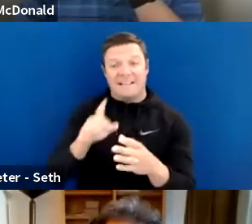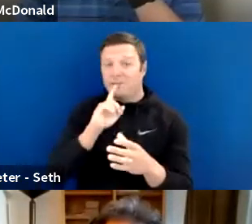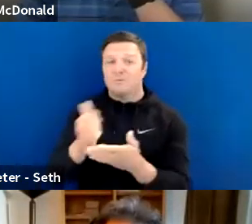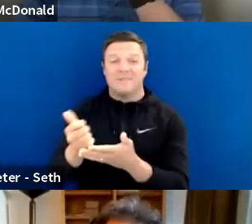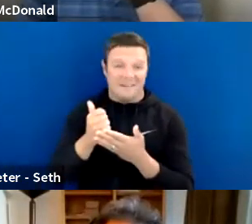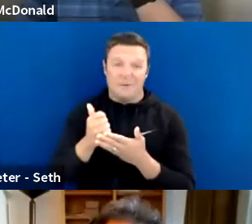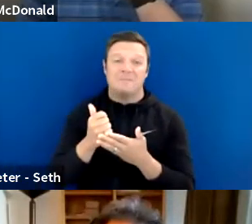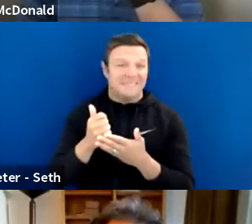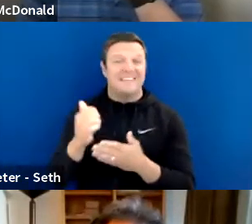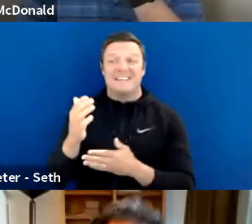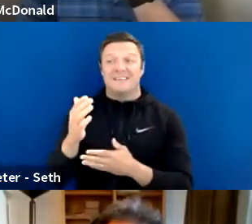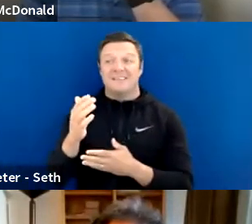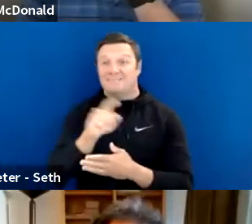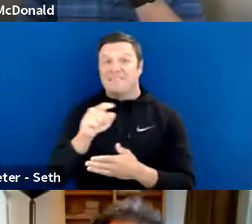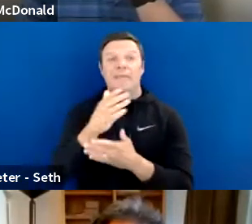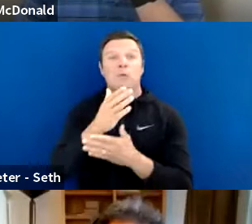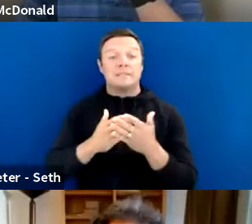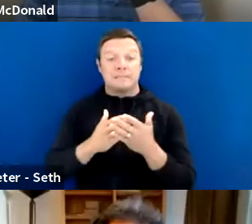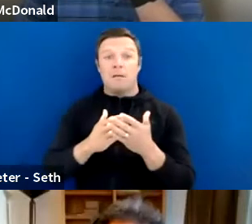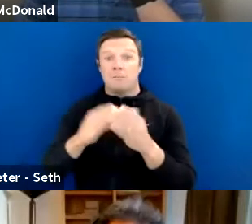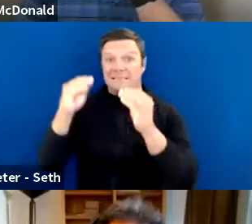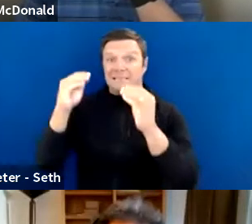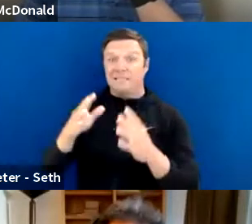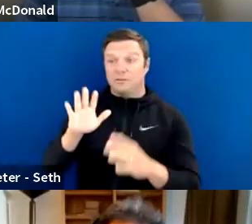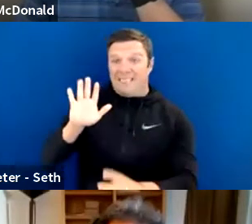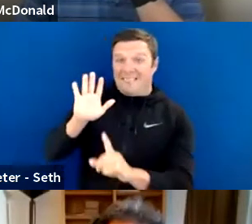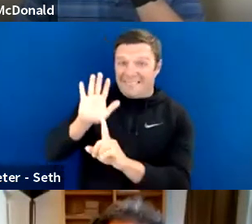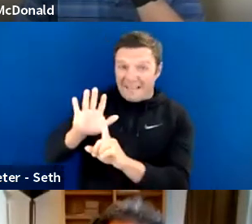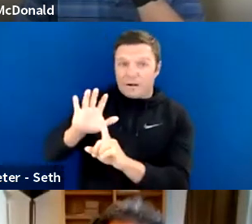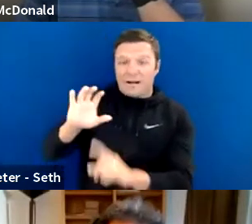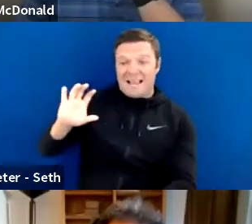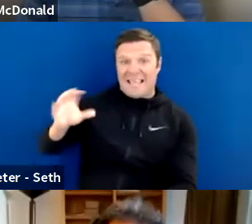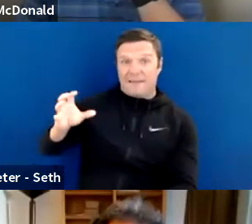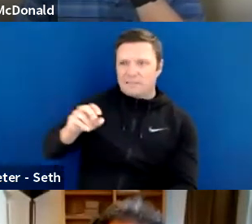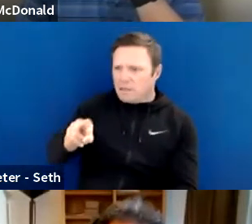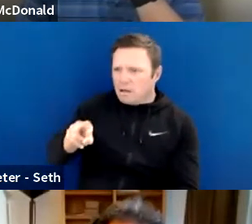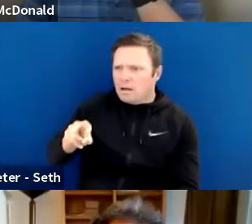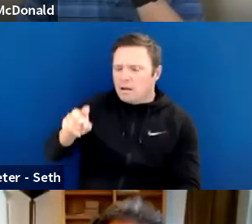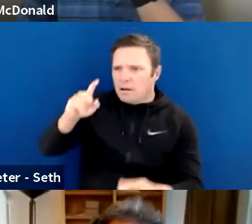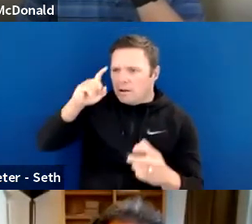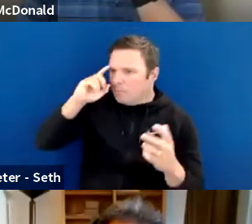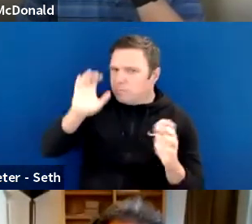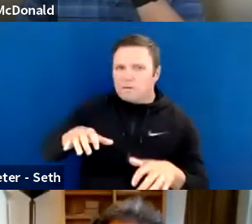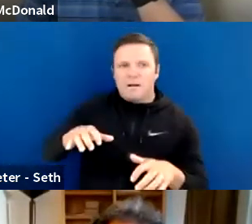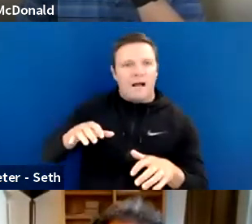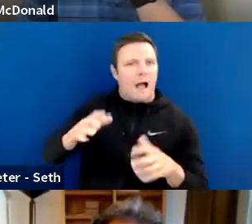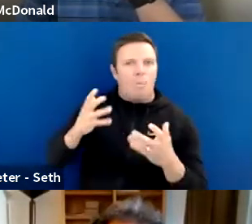some instructors' Canvases that I was just, oh my God, blown away, that I still can't do. And I'm like, I got to learn from